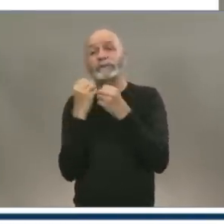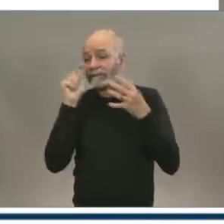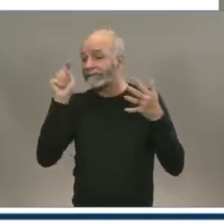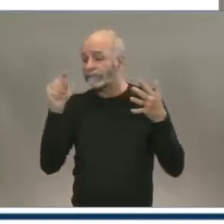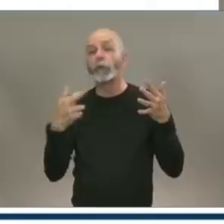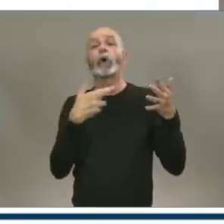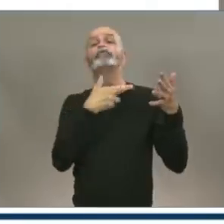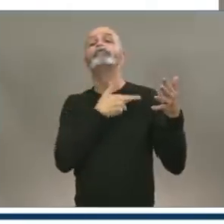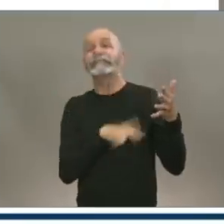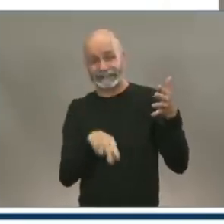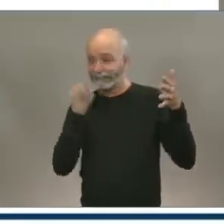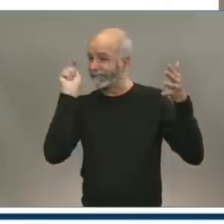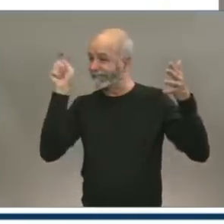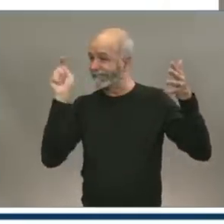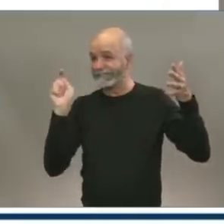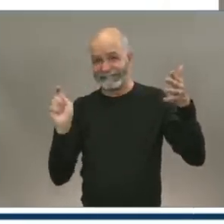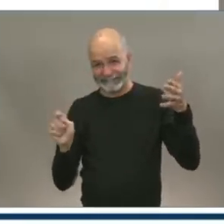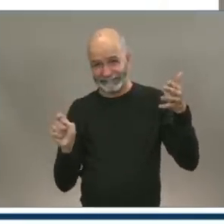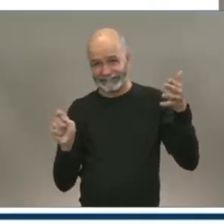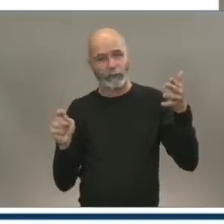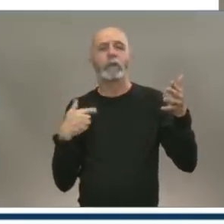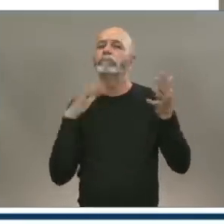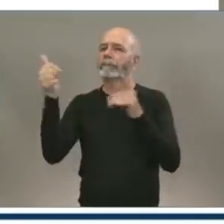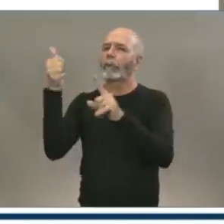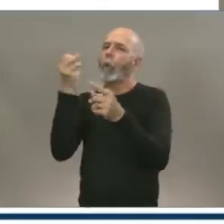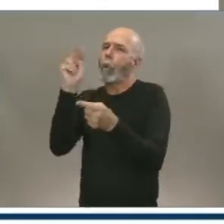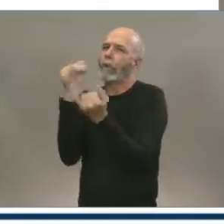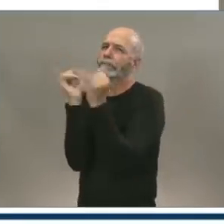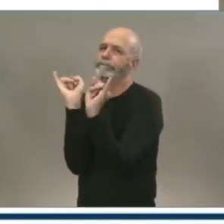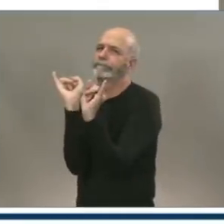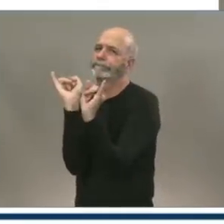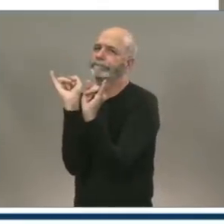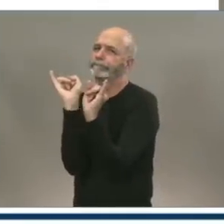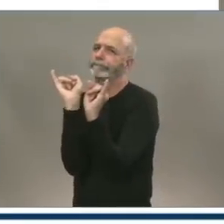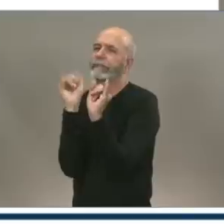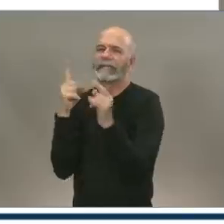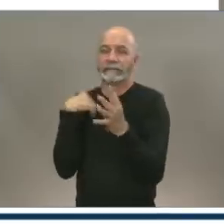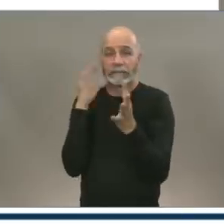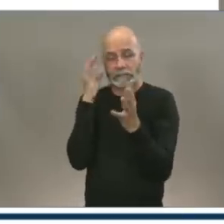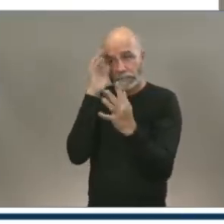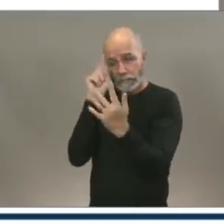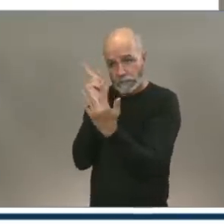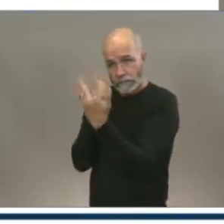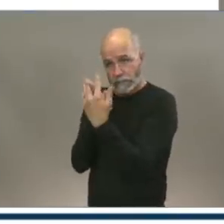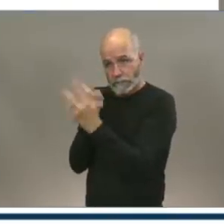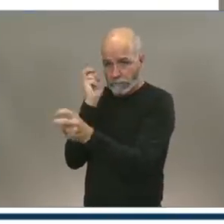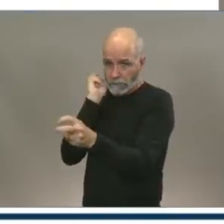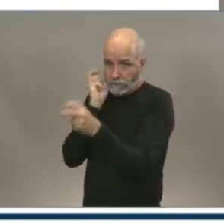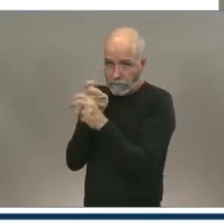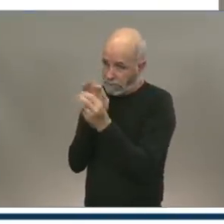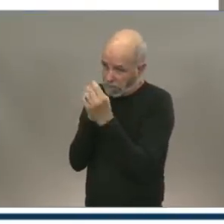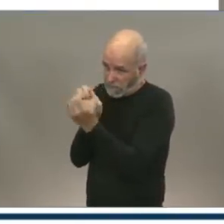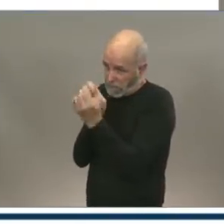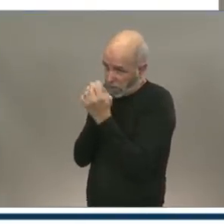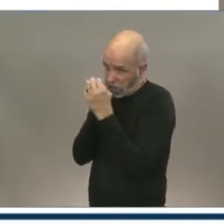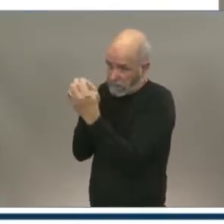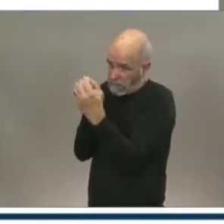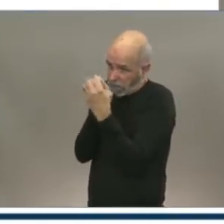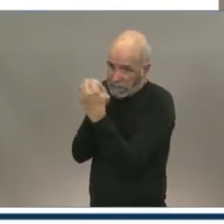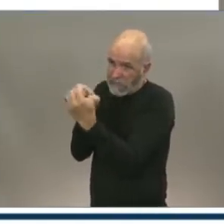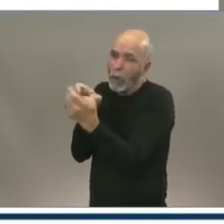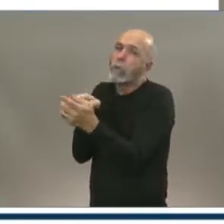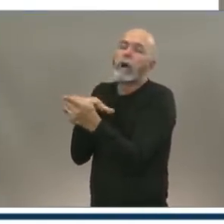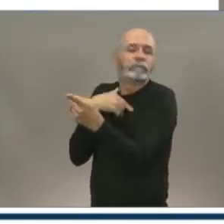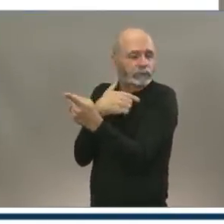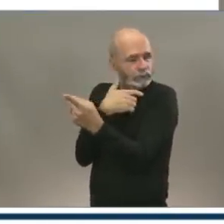independent and quite frankly, are very hard to communicate to. But we did everything we could to make sure the rules were very